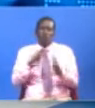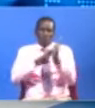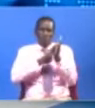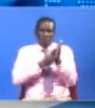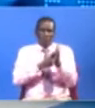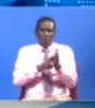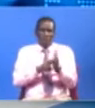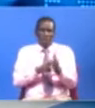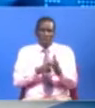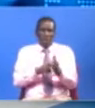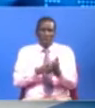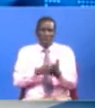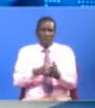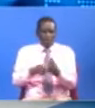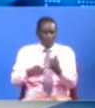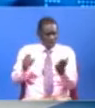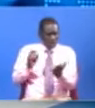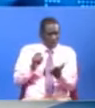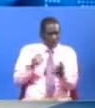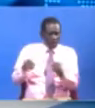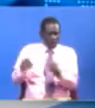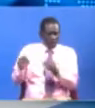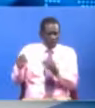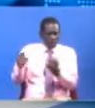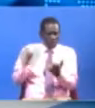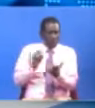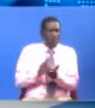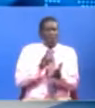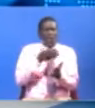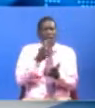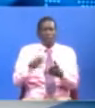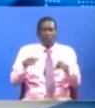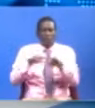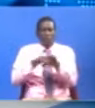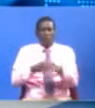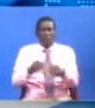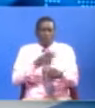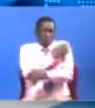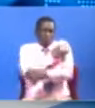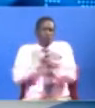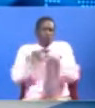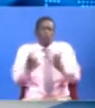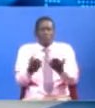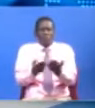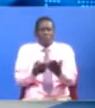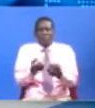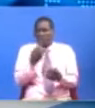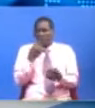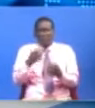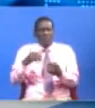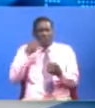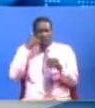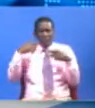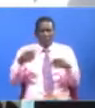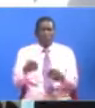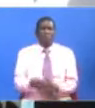removing their members from hospitals to avoid them attending to patients. Lily's Njeru Mutinda reports on this story.